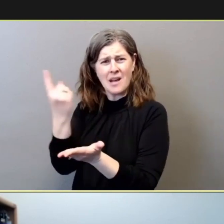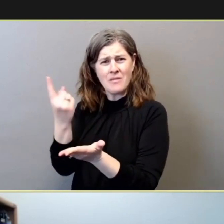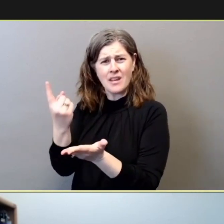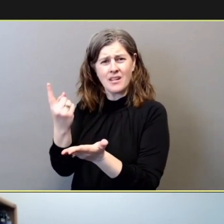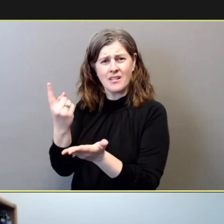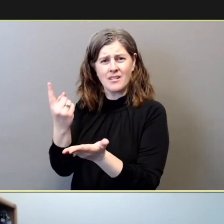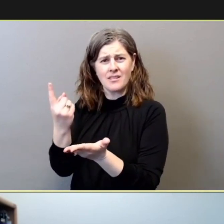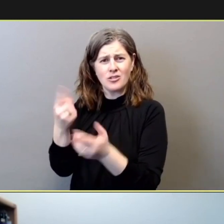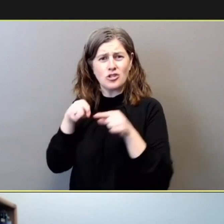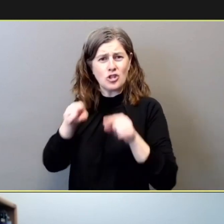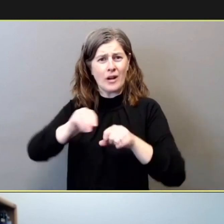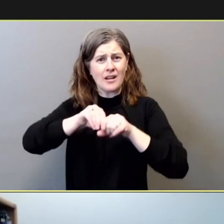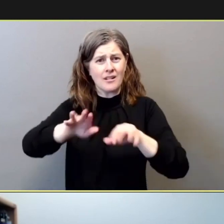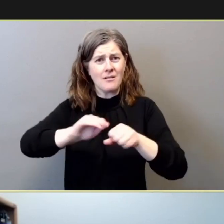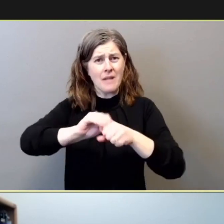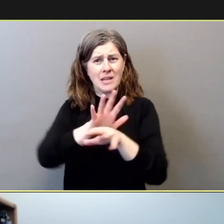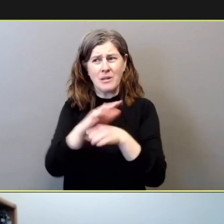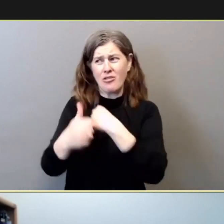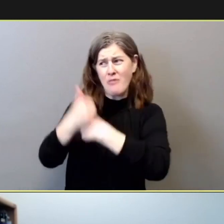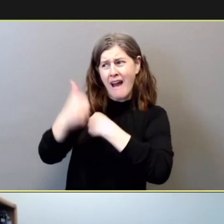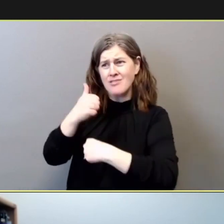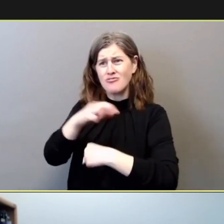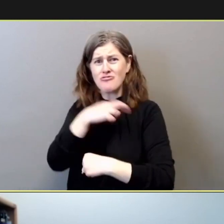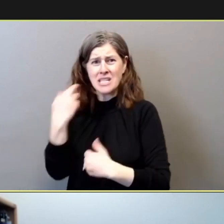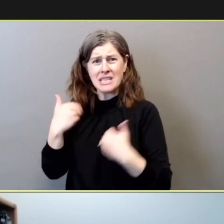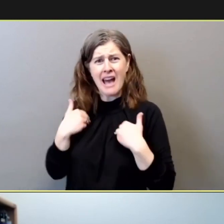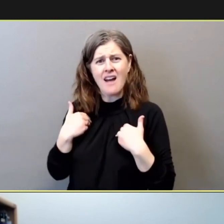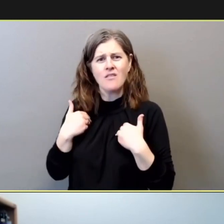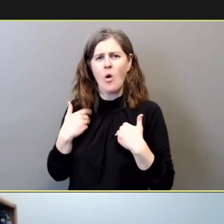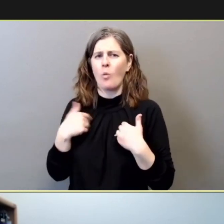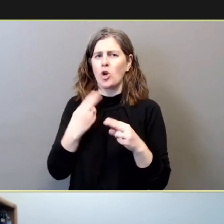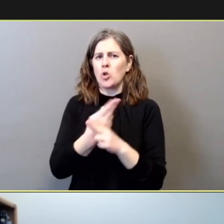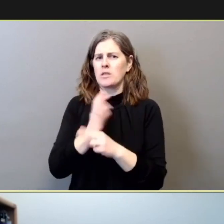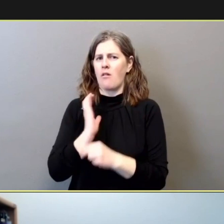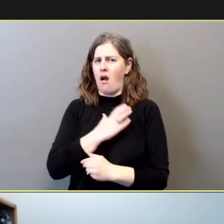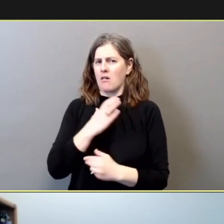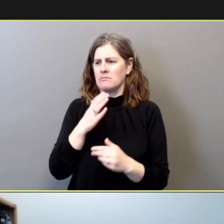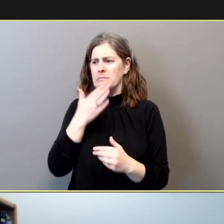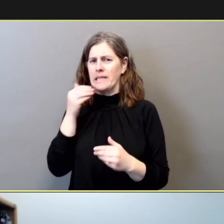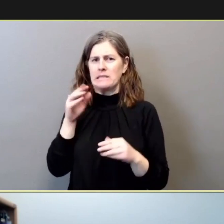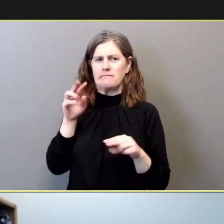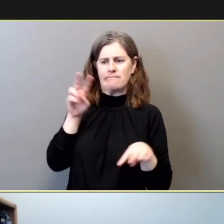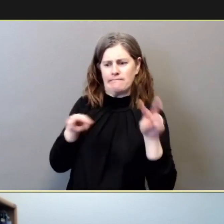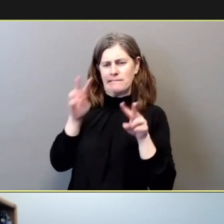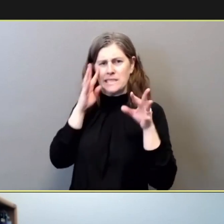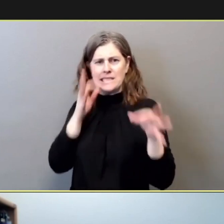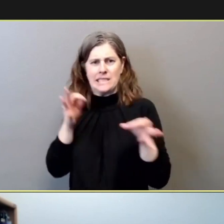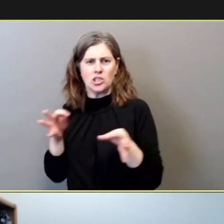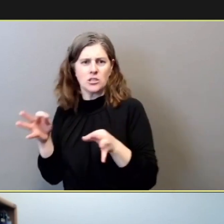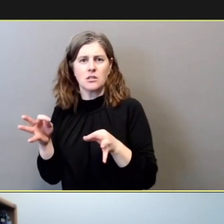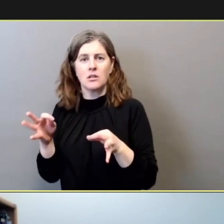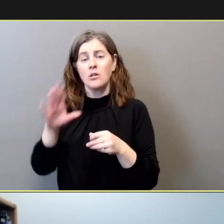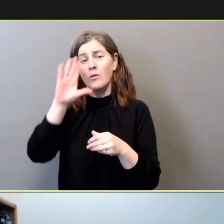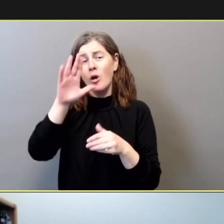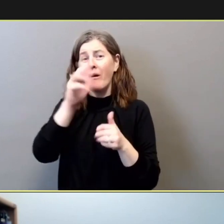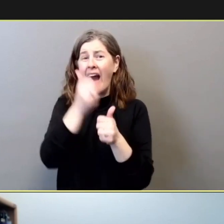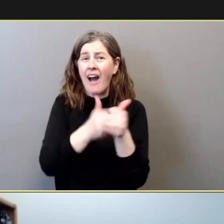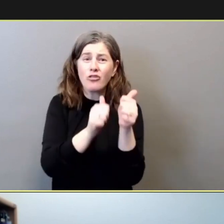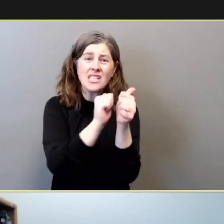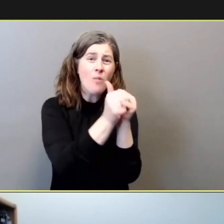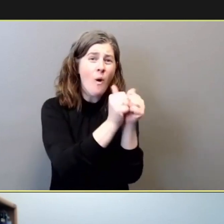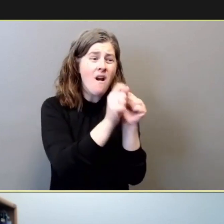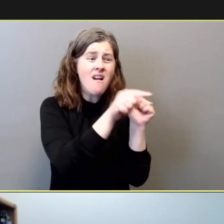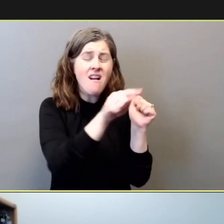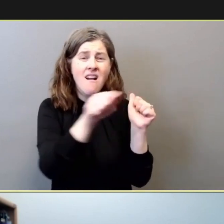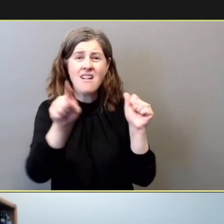middle of a pandemic is unsafe. We're just using the best judgment we can. And, every sport is a little bit different.